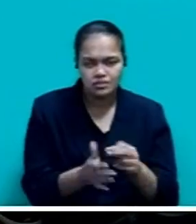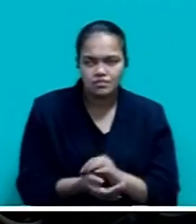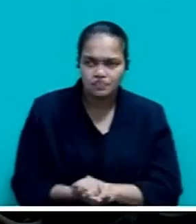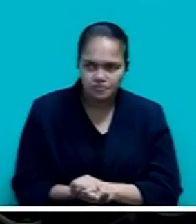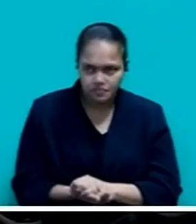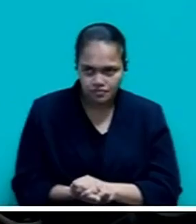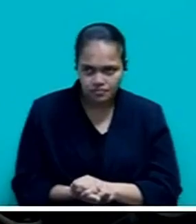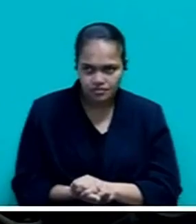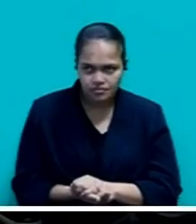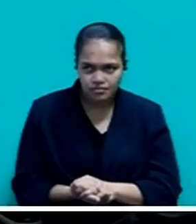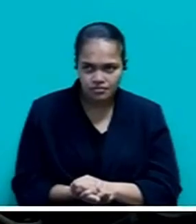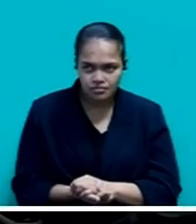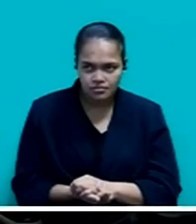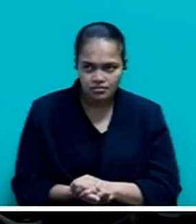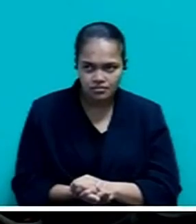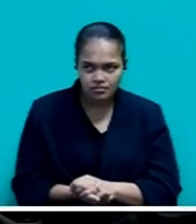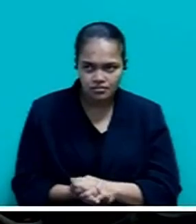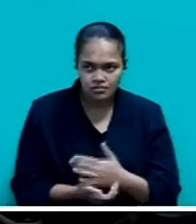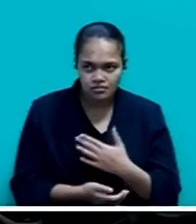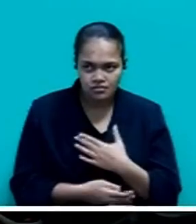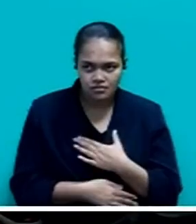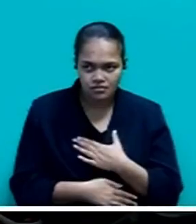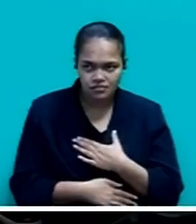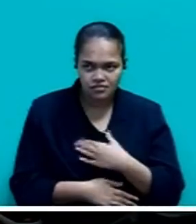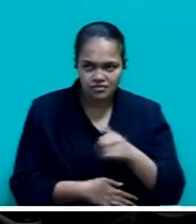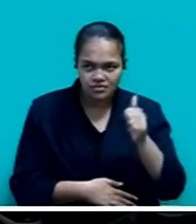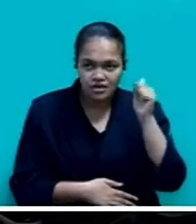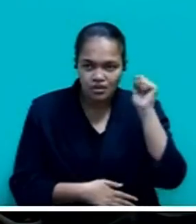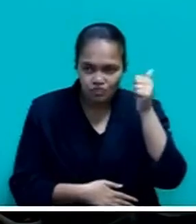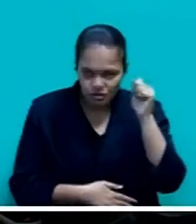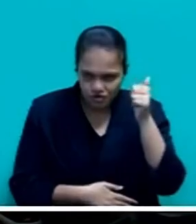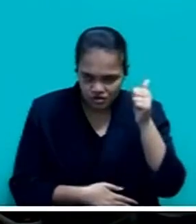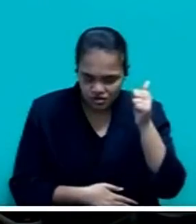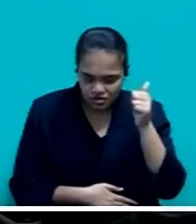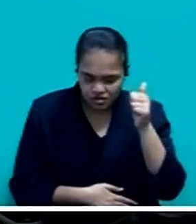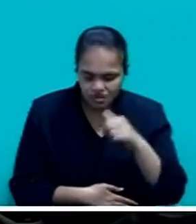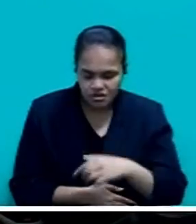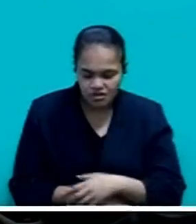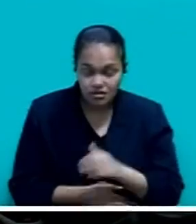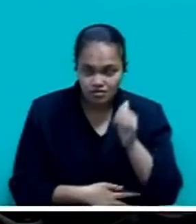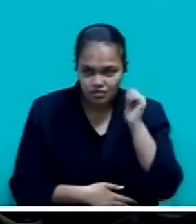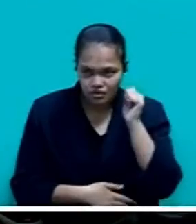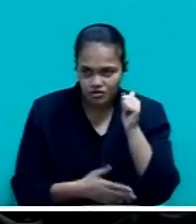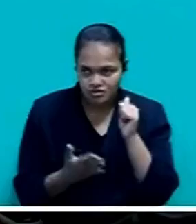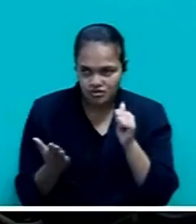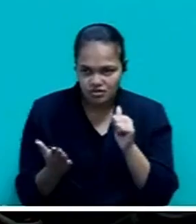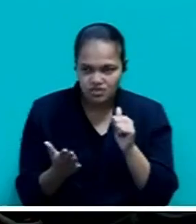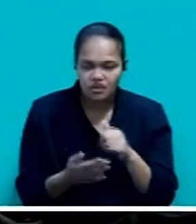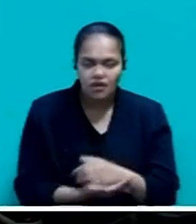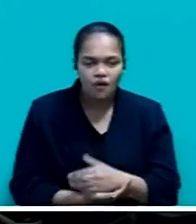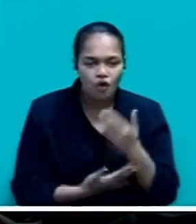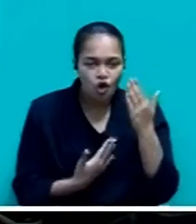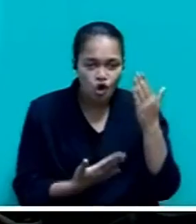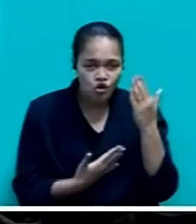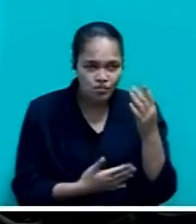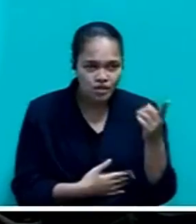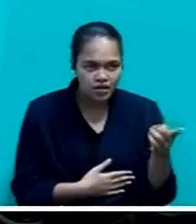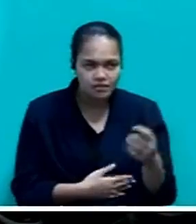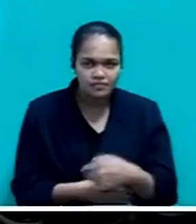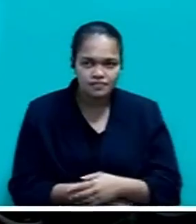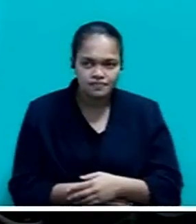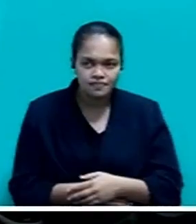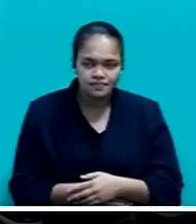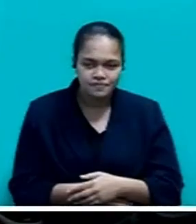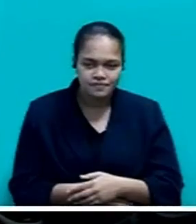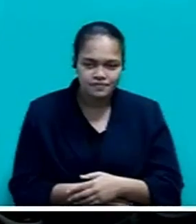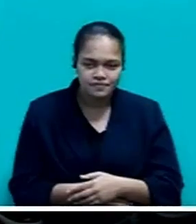Mr. Must apologize. I can see you standing up, Honorable Koya. I'll be very short. Okay. Be very short,